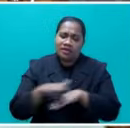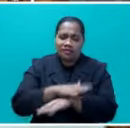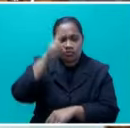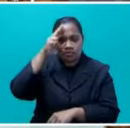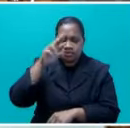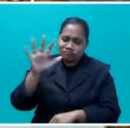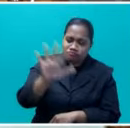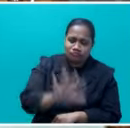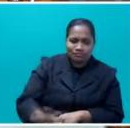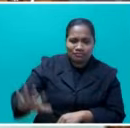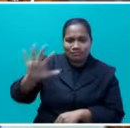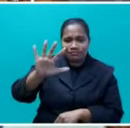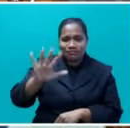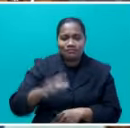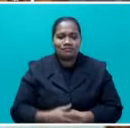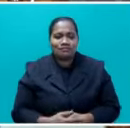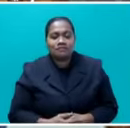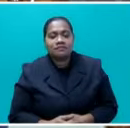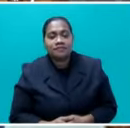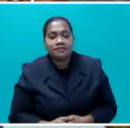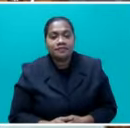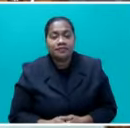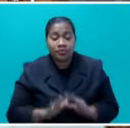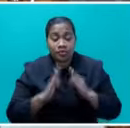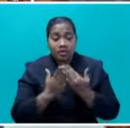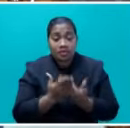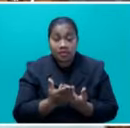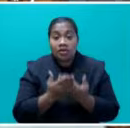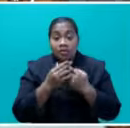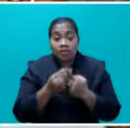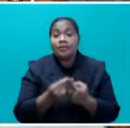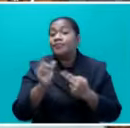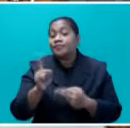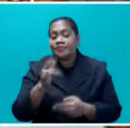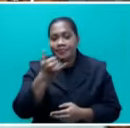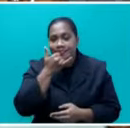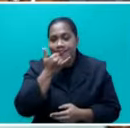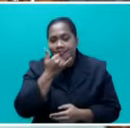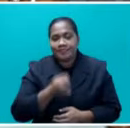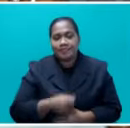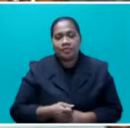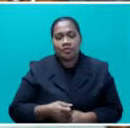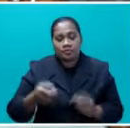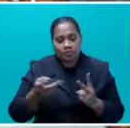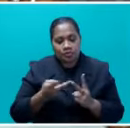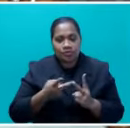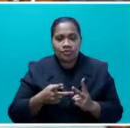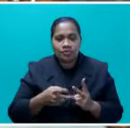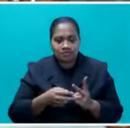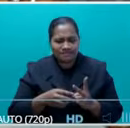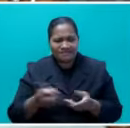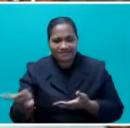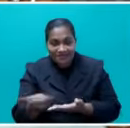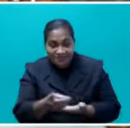terrestrial and satellite network. This is together with the mobile phone connectivity, both voice and data. And I'd like to take this opportunity,